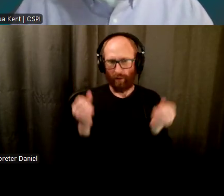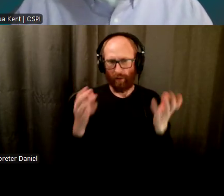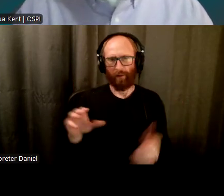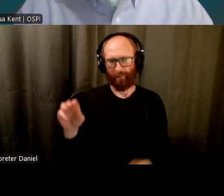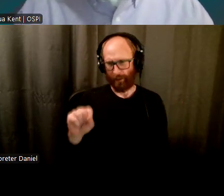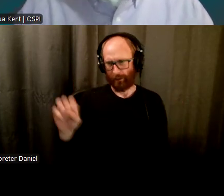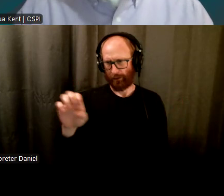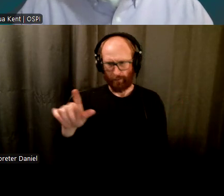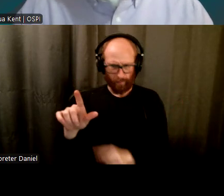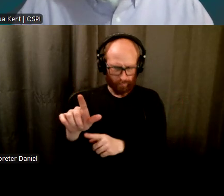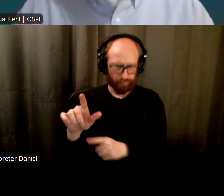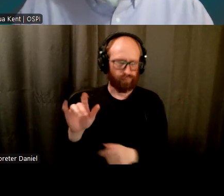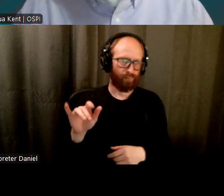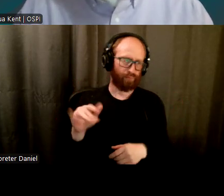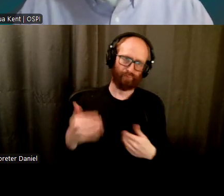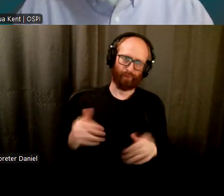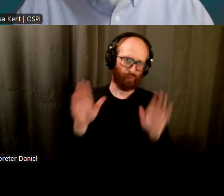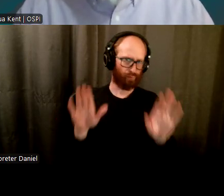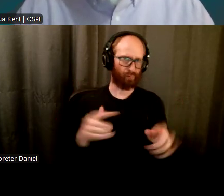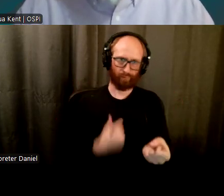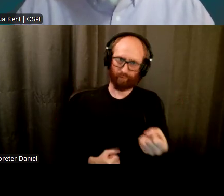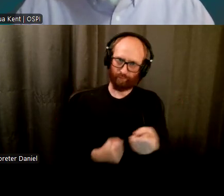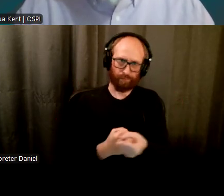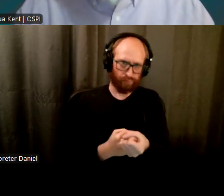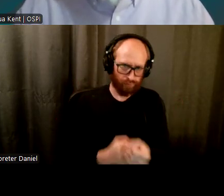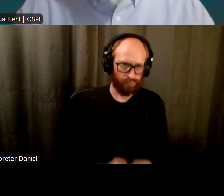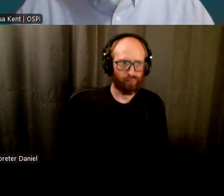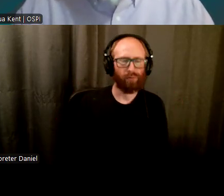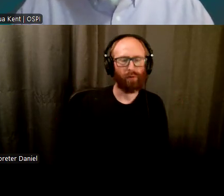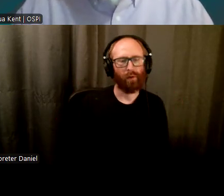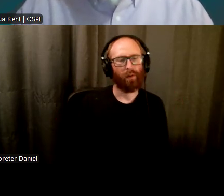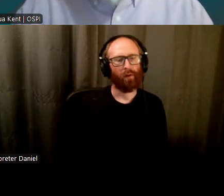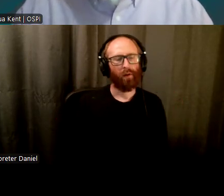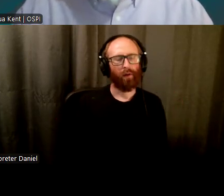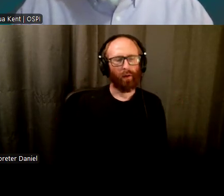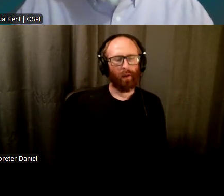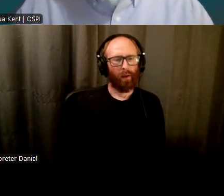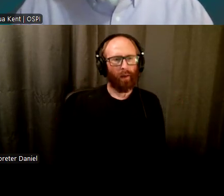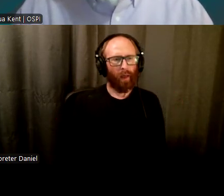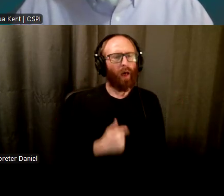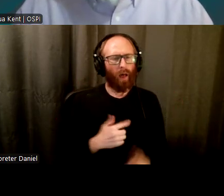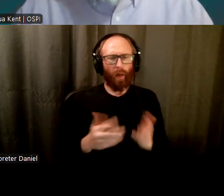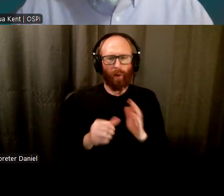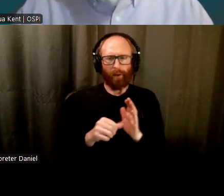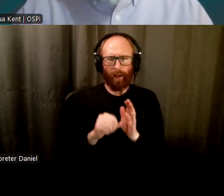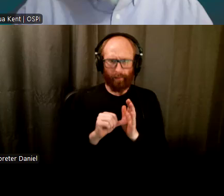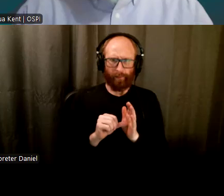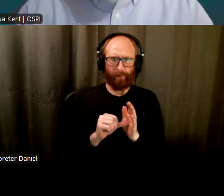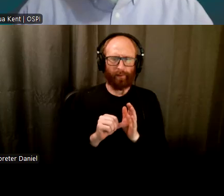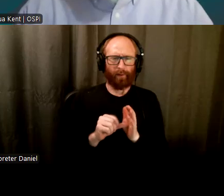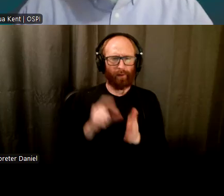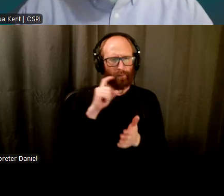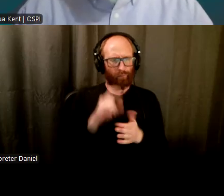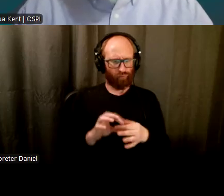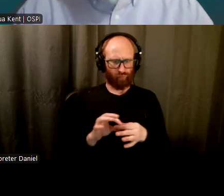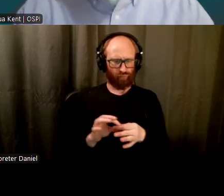great. I'm all for it. Most importantly, I just want to emphasize and recognize the relationship between social